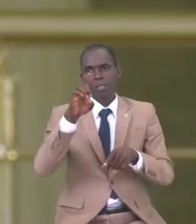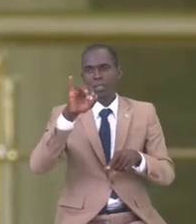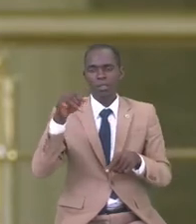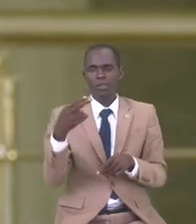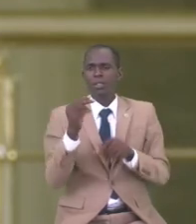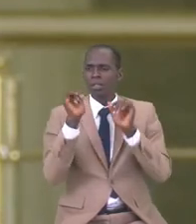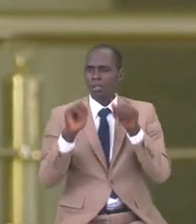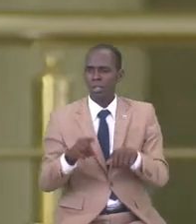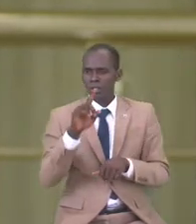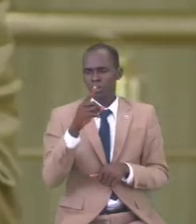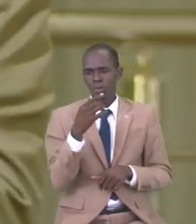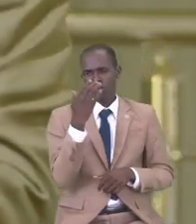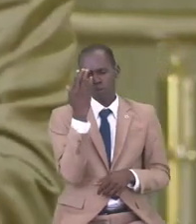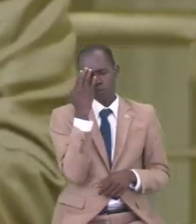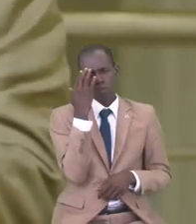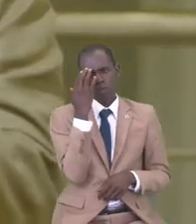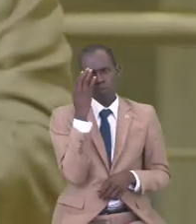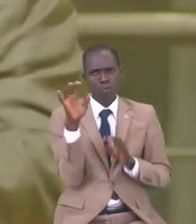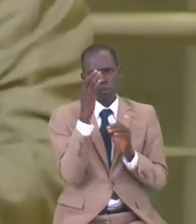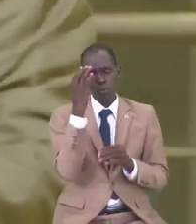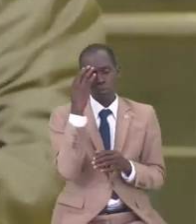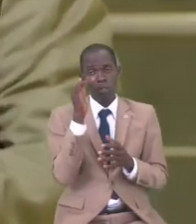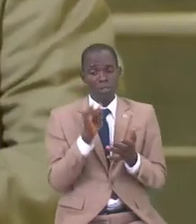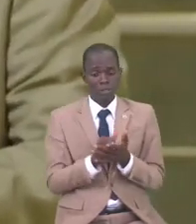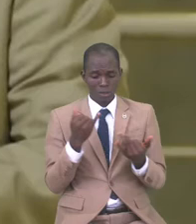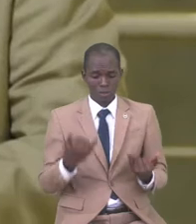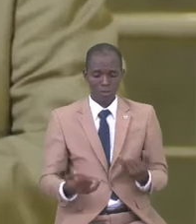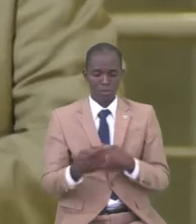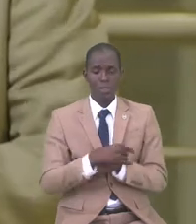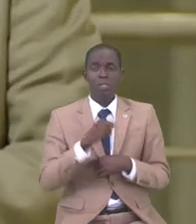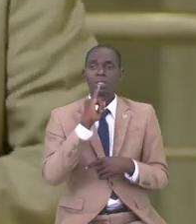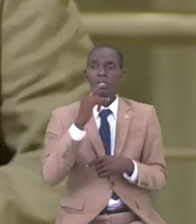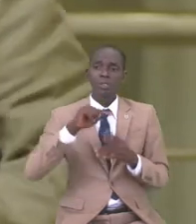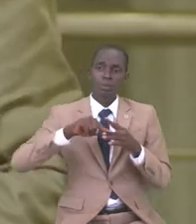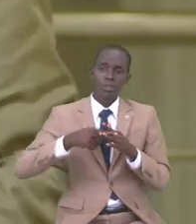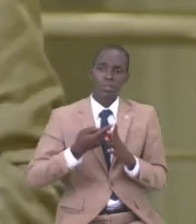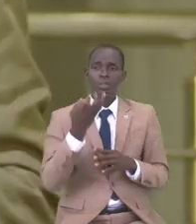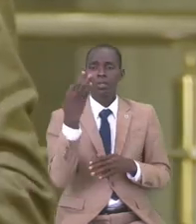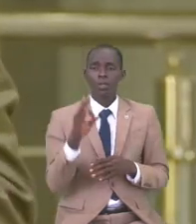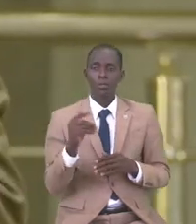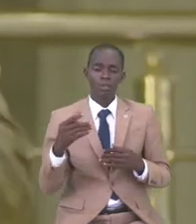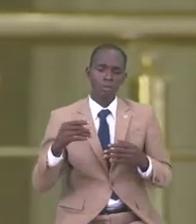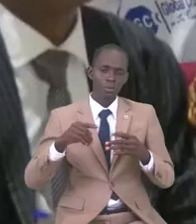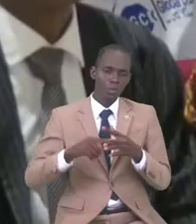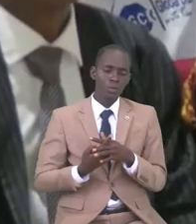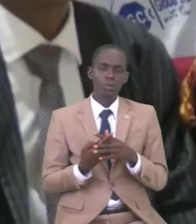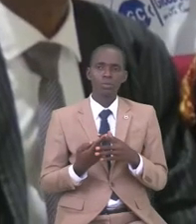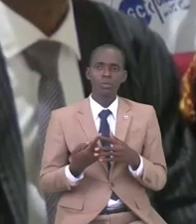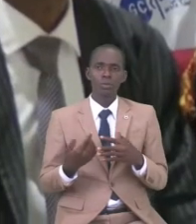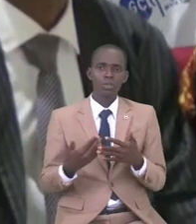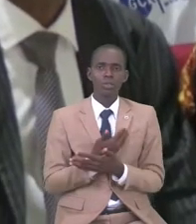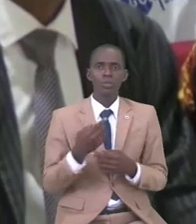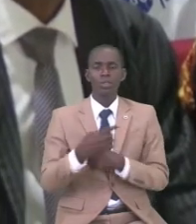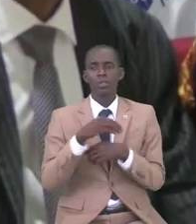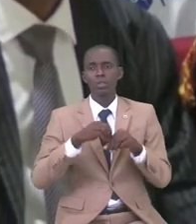tell that today is the beginning of a new dispensation in your life? And that's why God